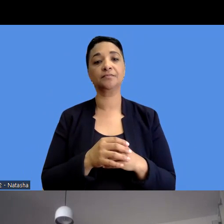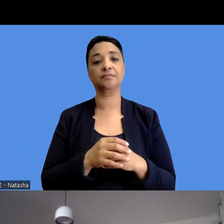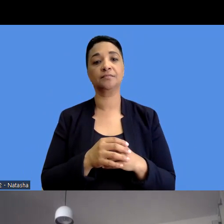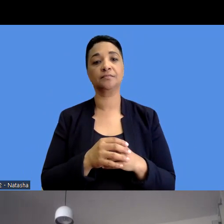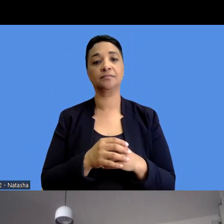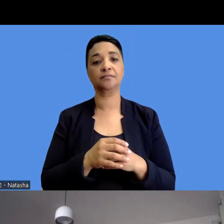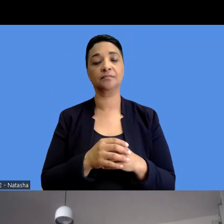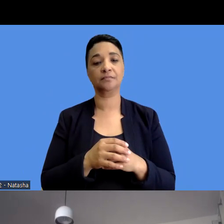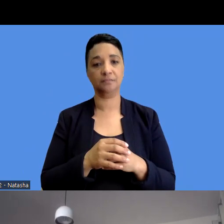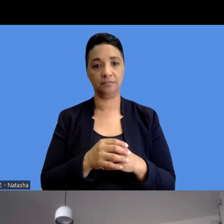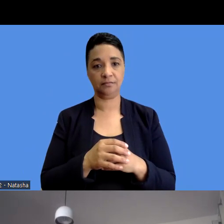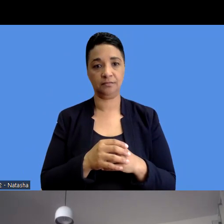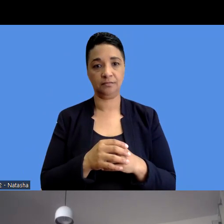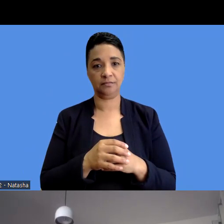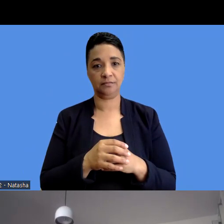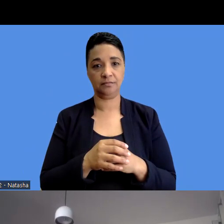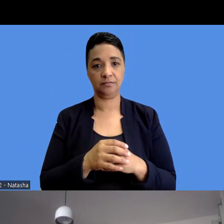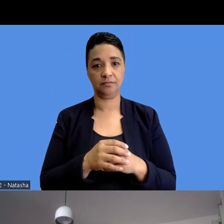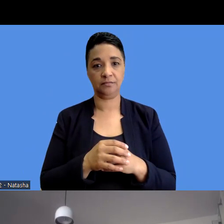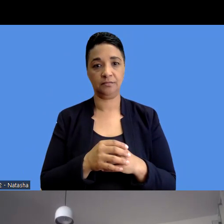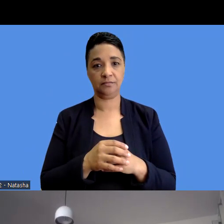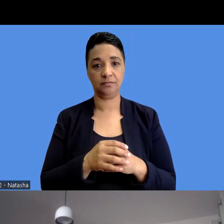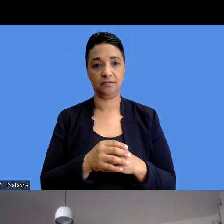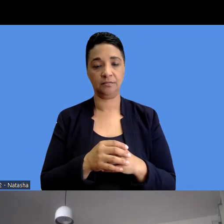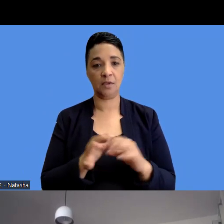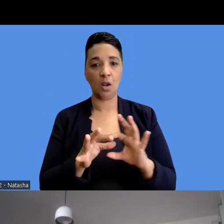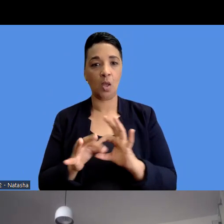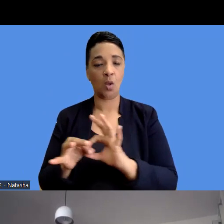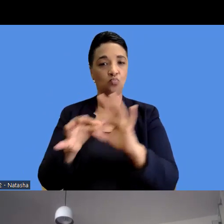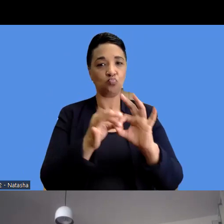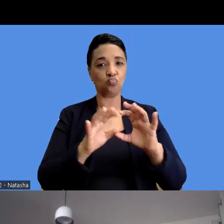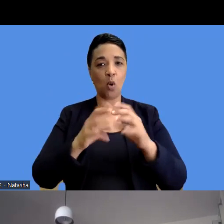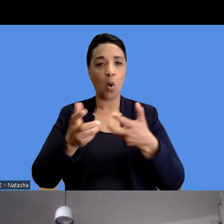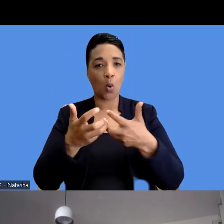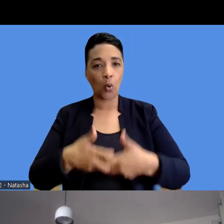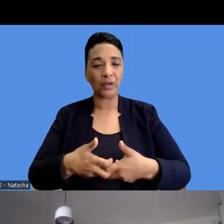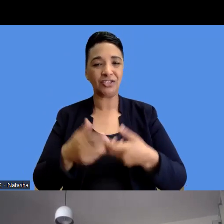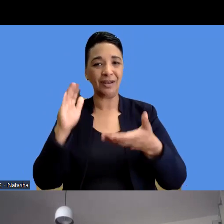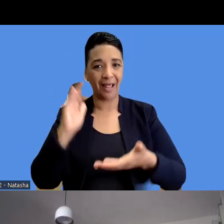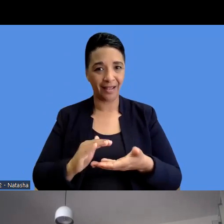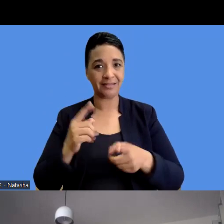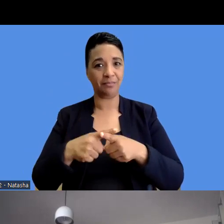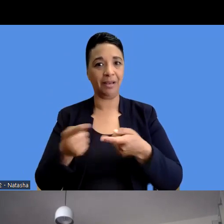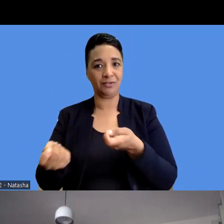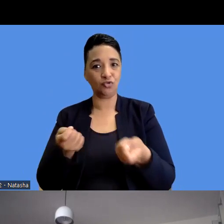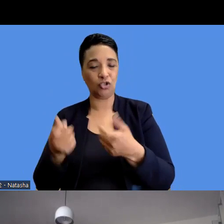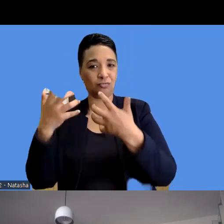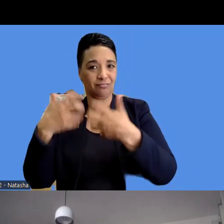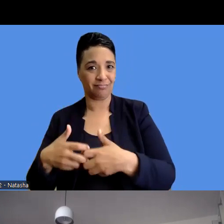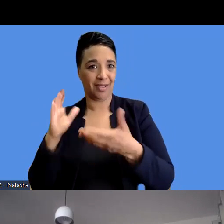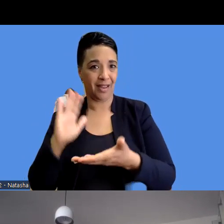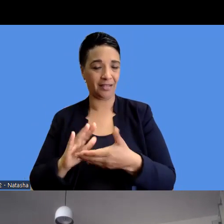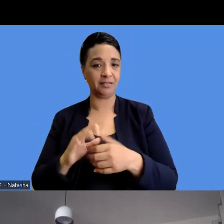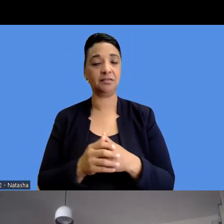of coordinators and commonly used and usable tools. So accordingly, the structural recommendations from